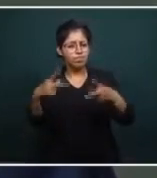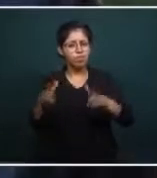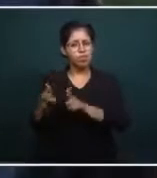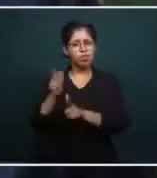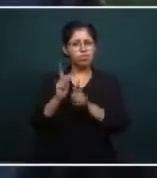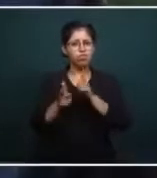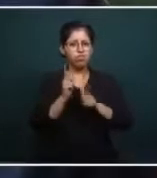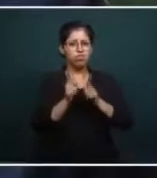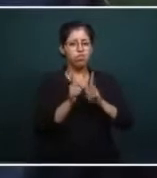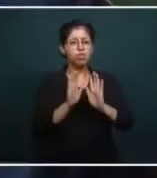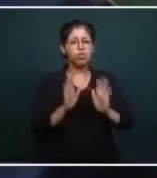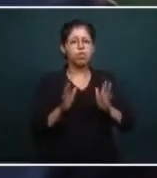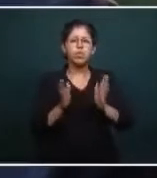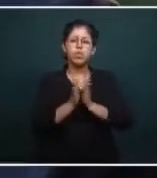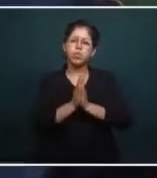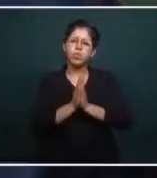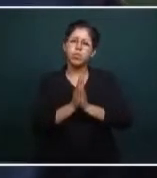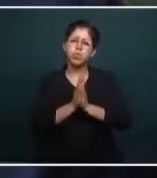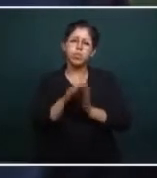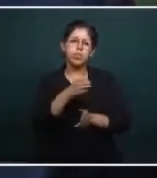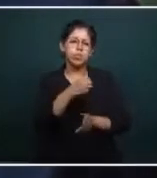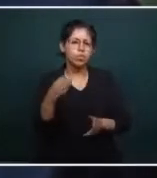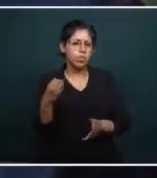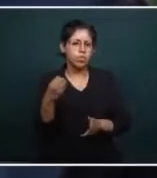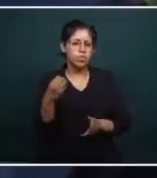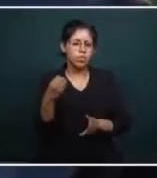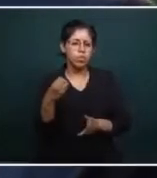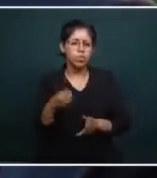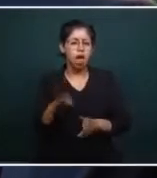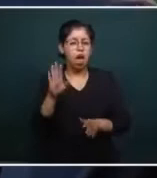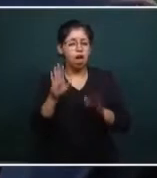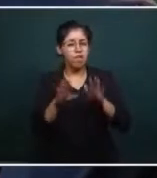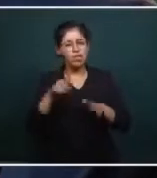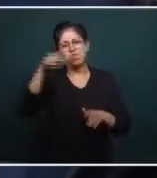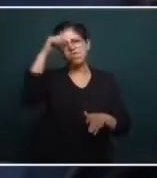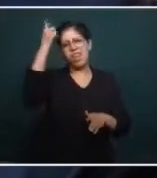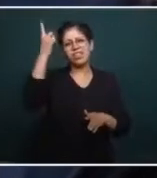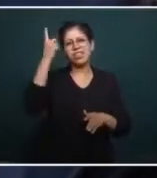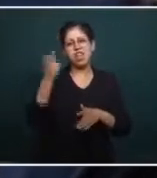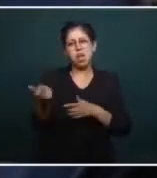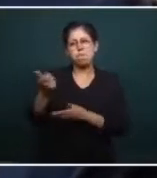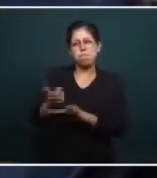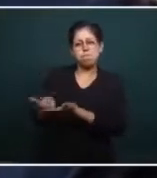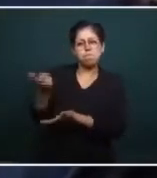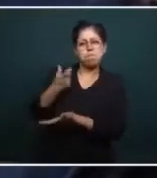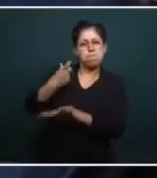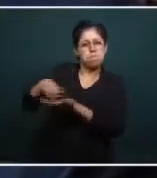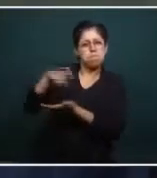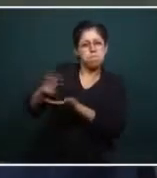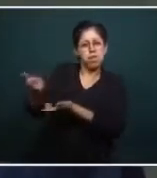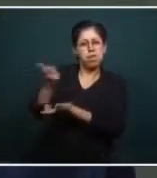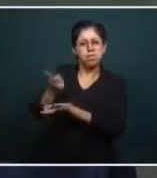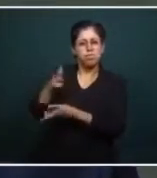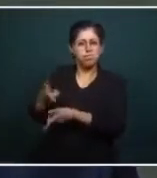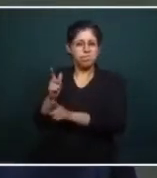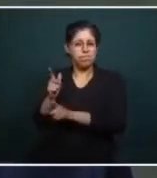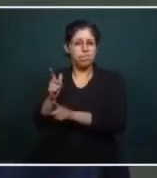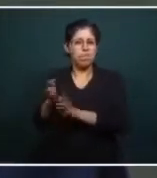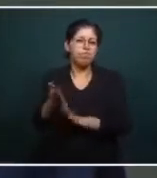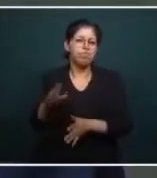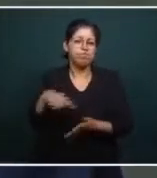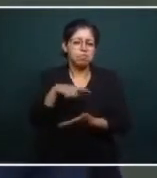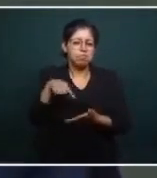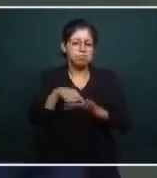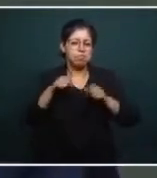arms, que no se puedan adquirir las armas that they cannot acquire the arms centro comercial in any